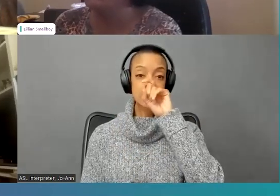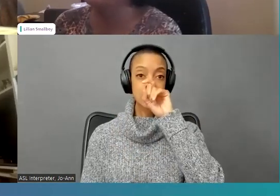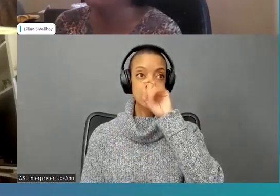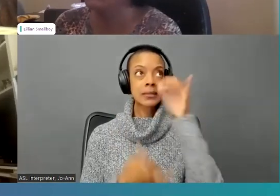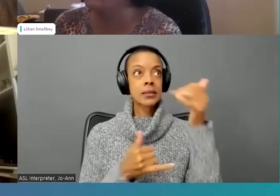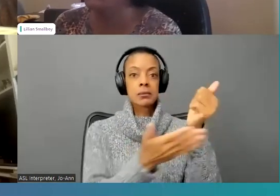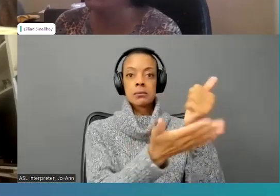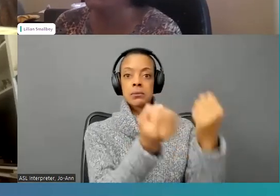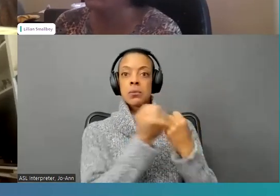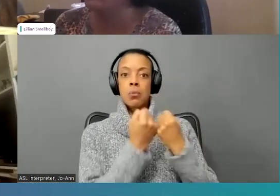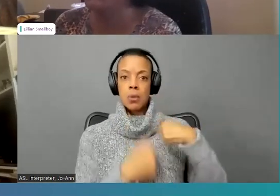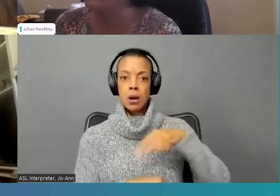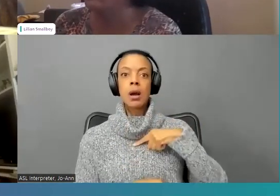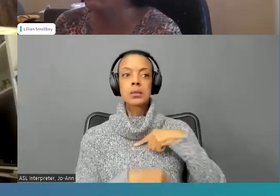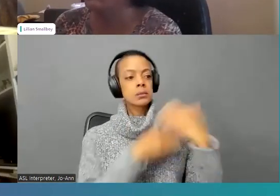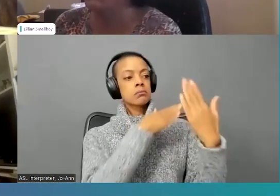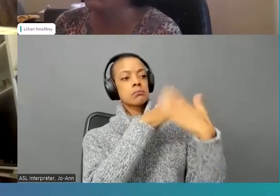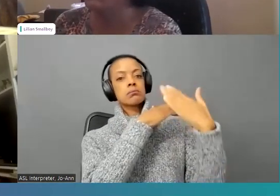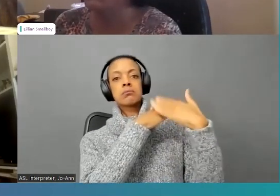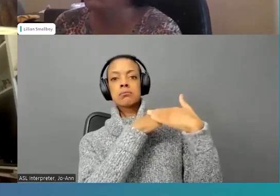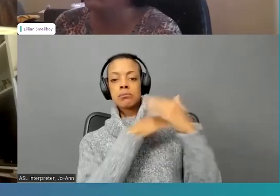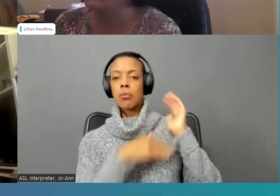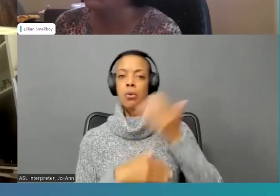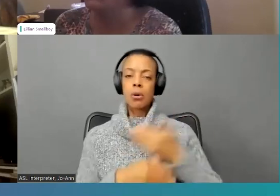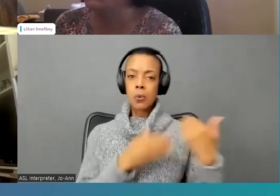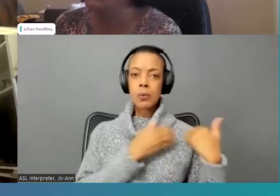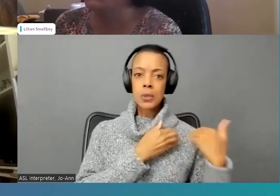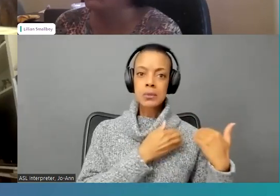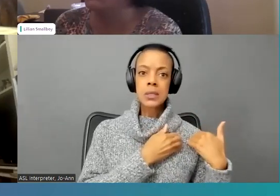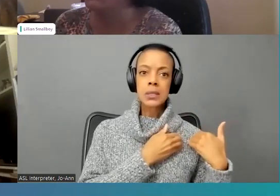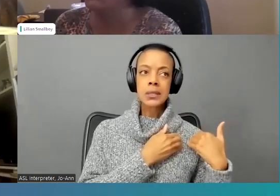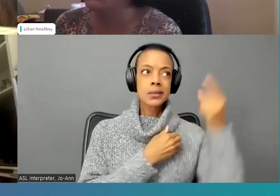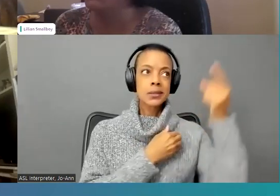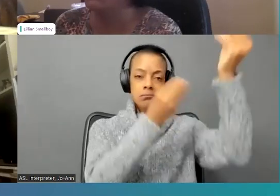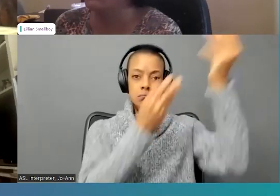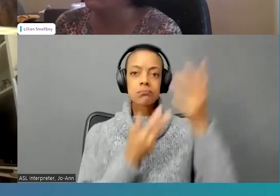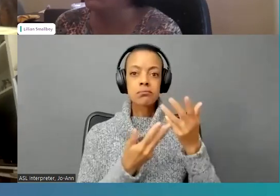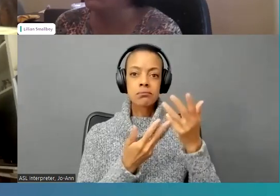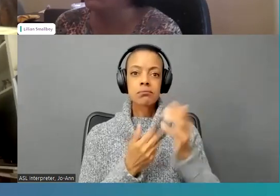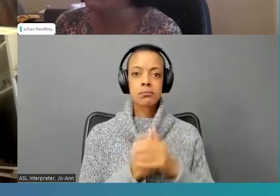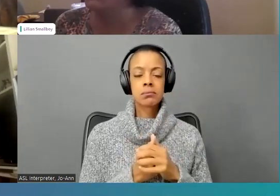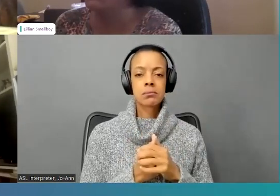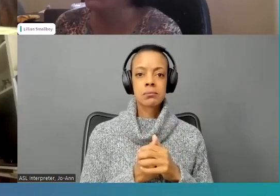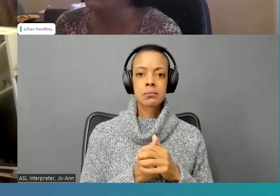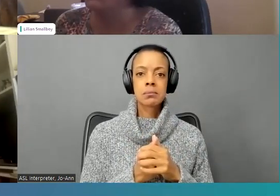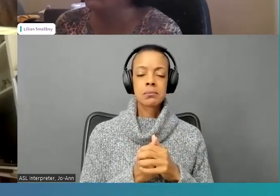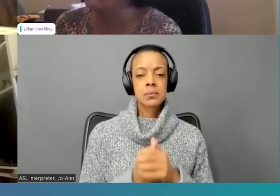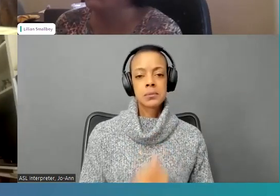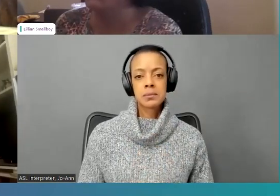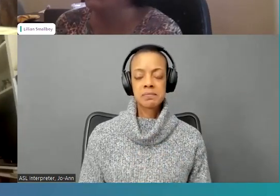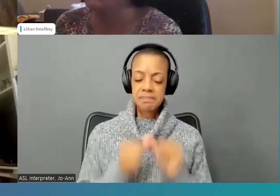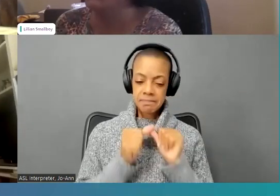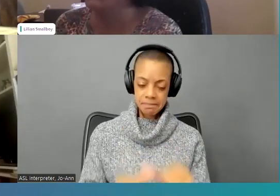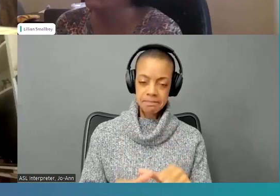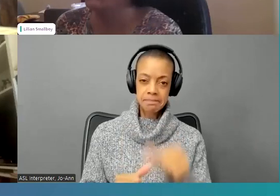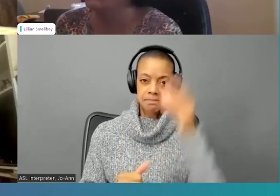us and reminding us of our responsibilities. And so we say, let it be that way in our minds. And